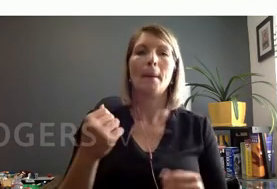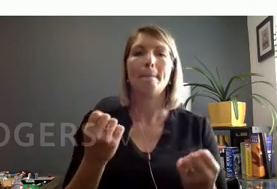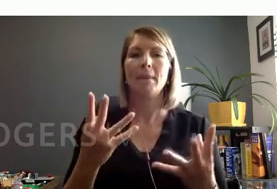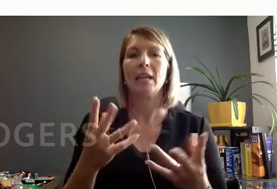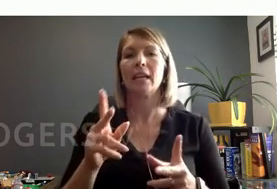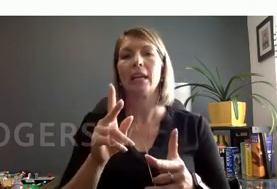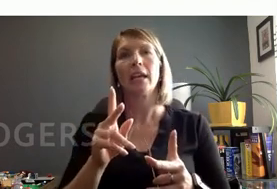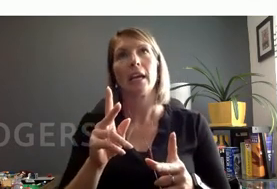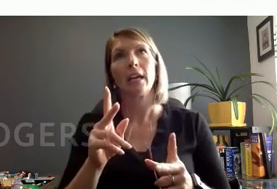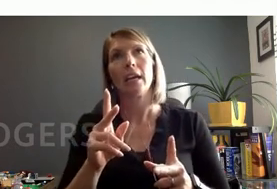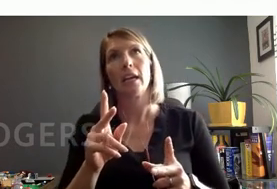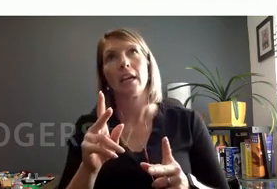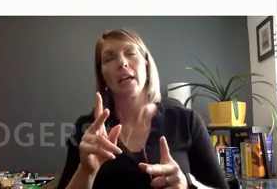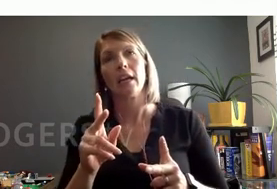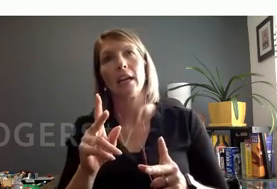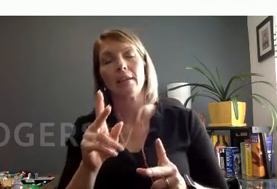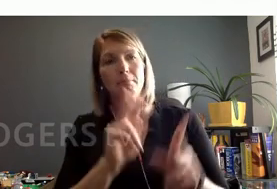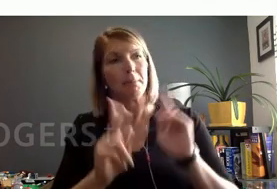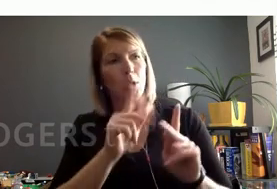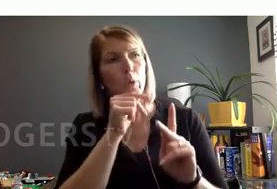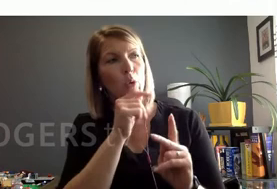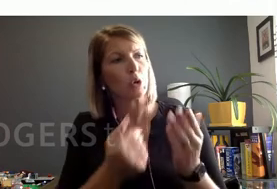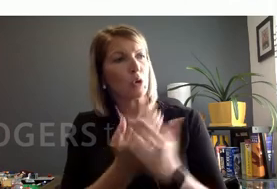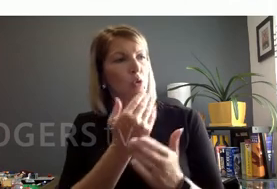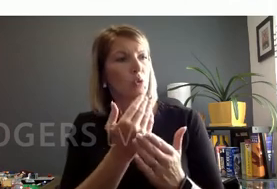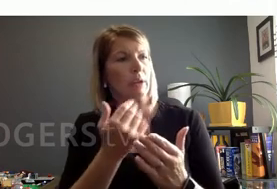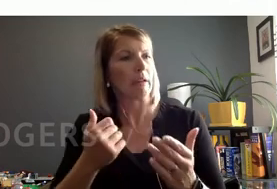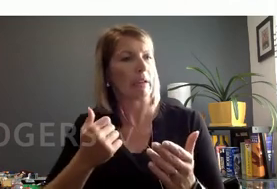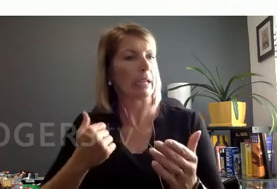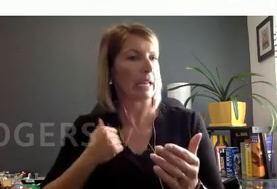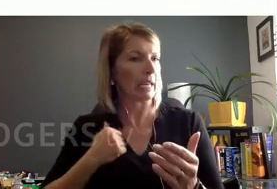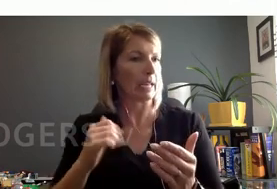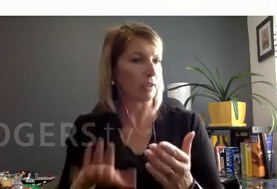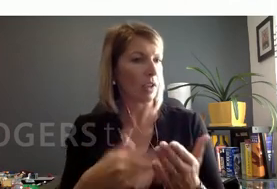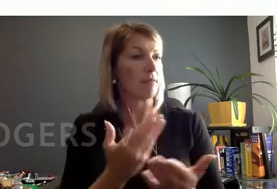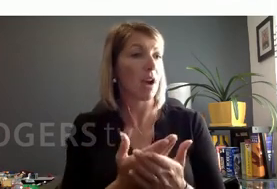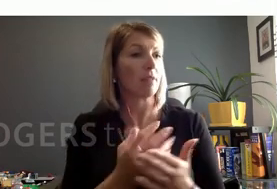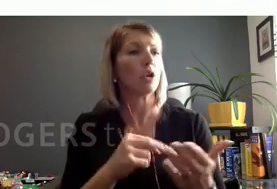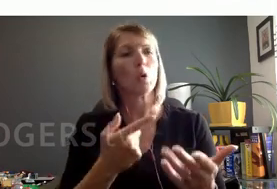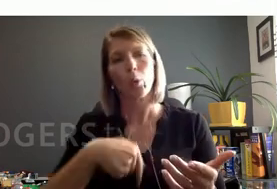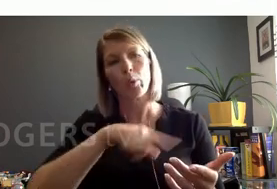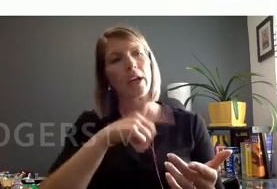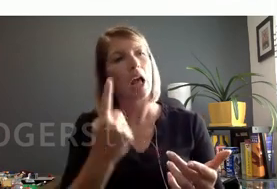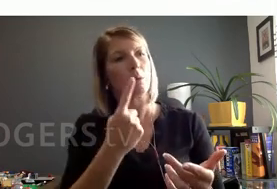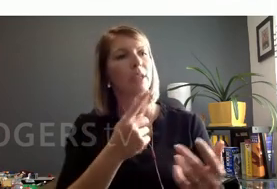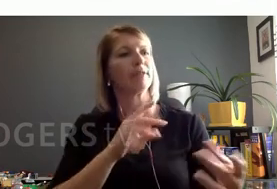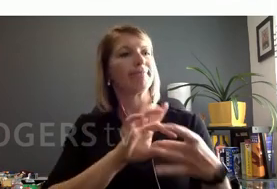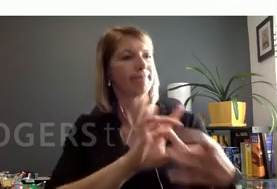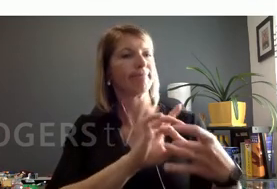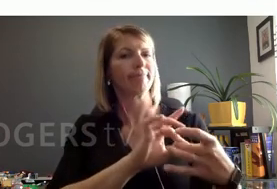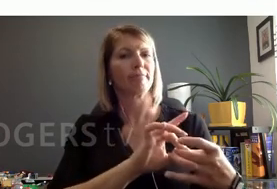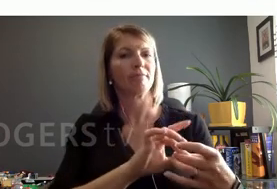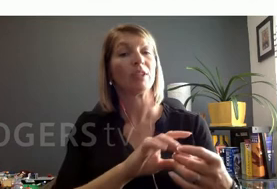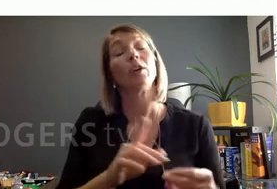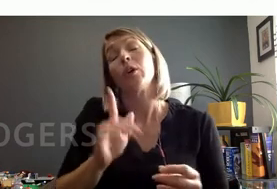and a variety of other individuals across the province, to try and make sure that we are representing. So at the end of the day, it's embedded right into our